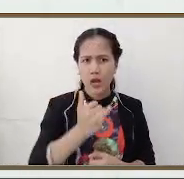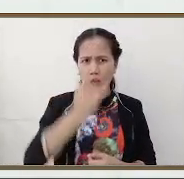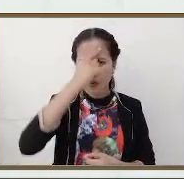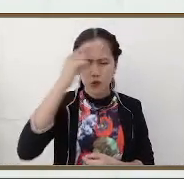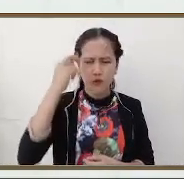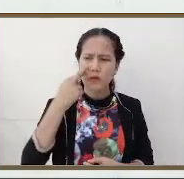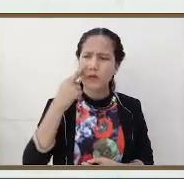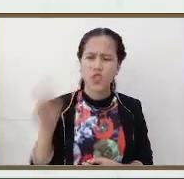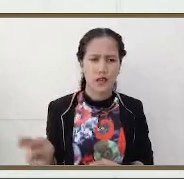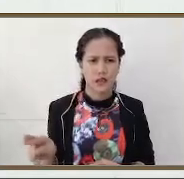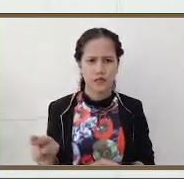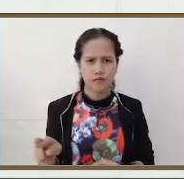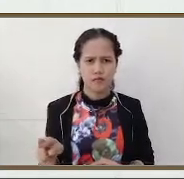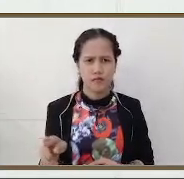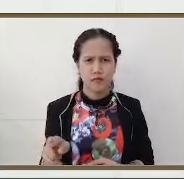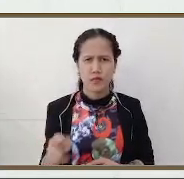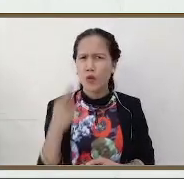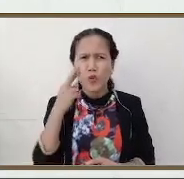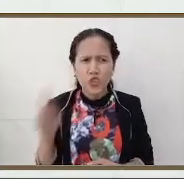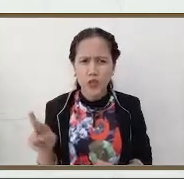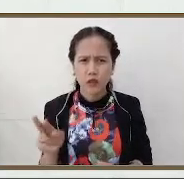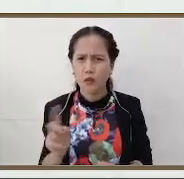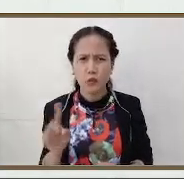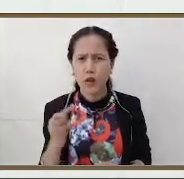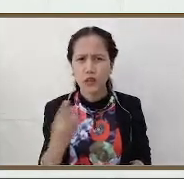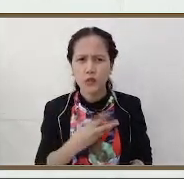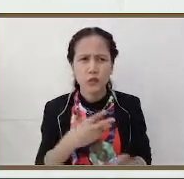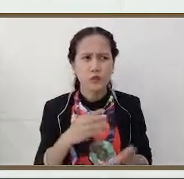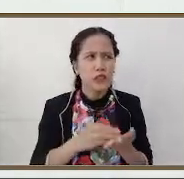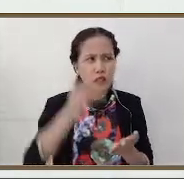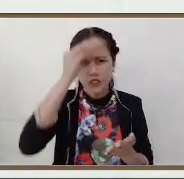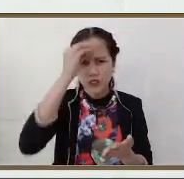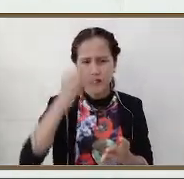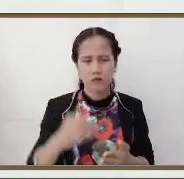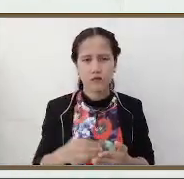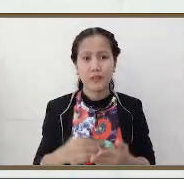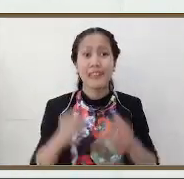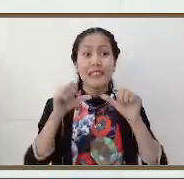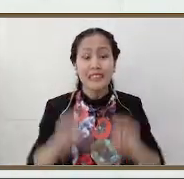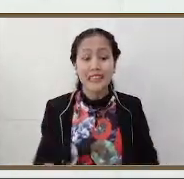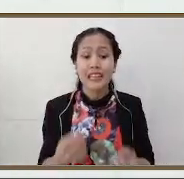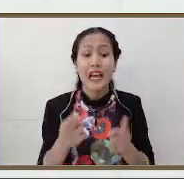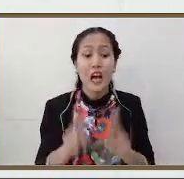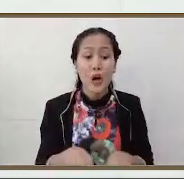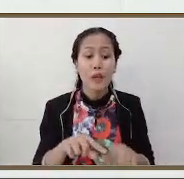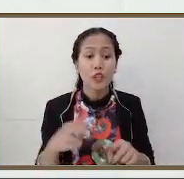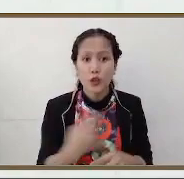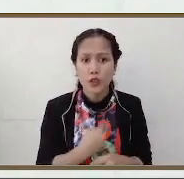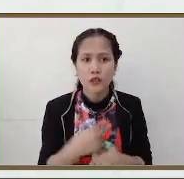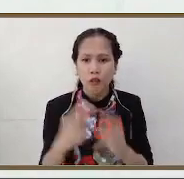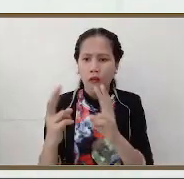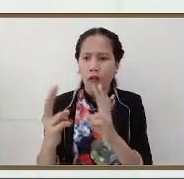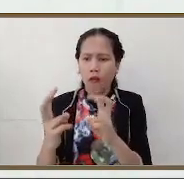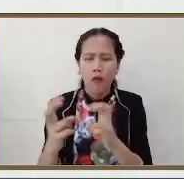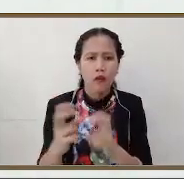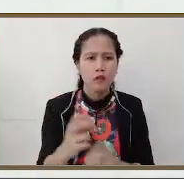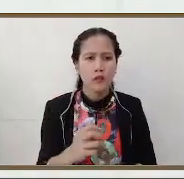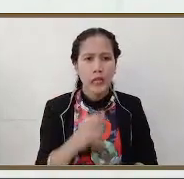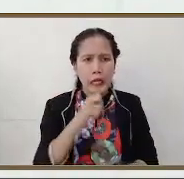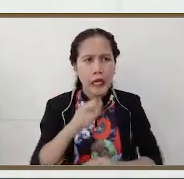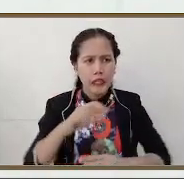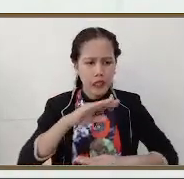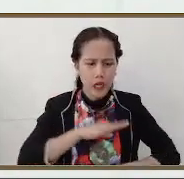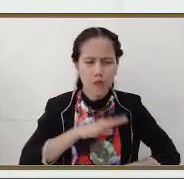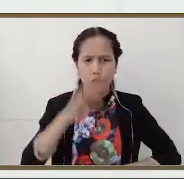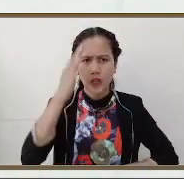Amen. Pwedeng mangyari sa atin that we became lack of knowledge. Bakit? Wala ba yung tinuro sa inyo ganyan?